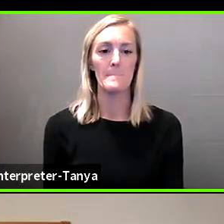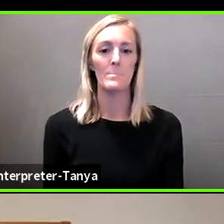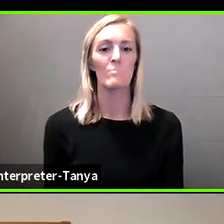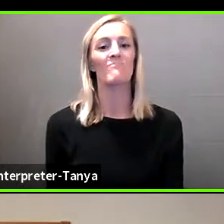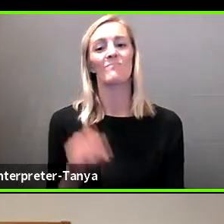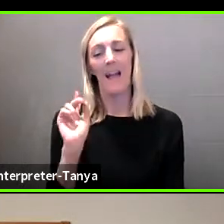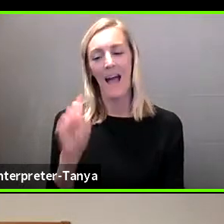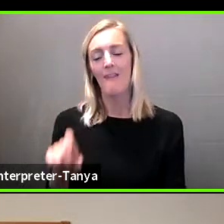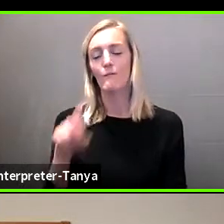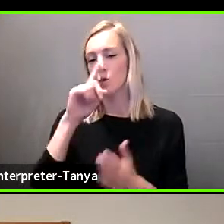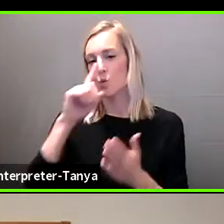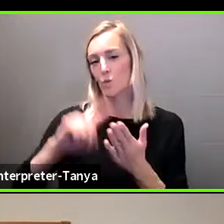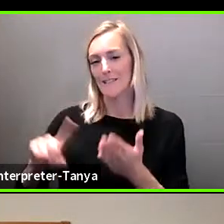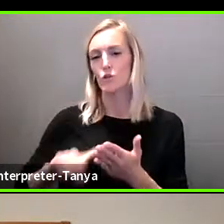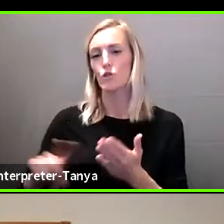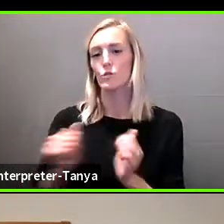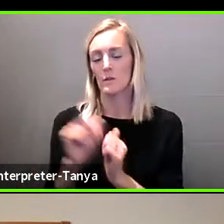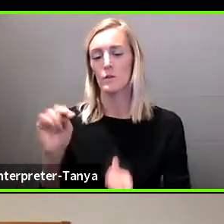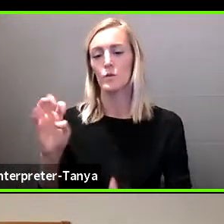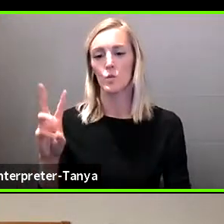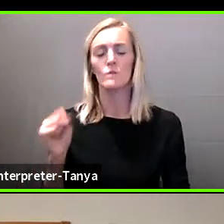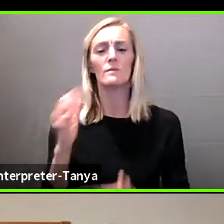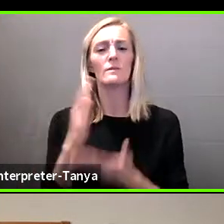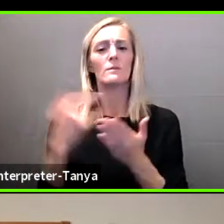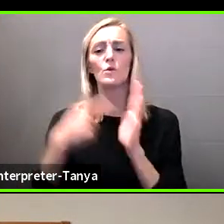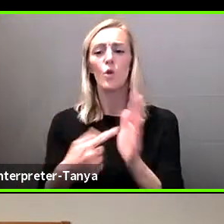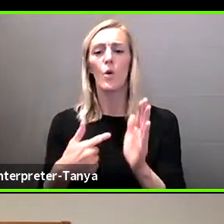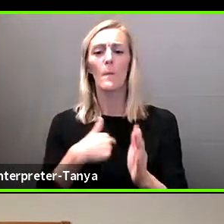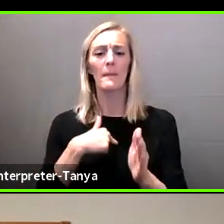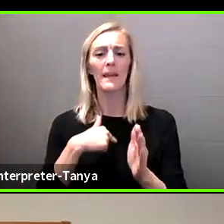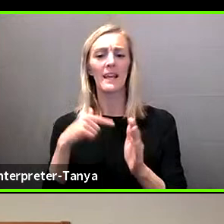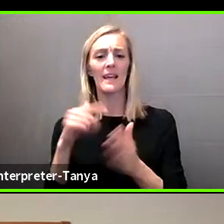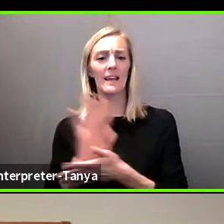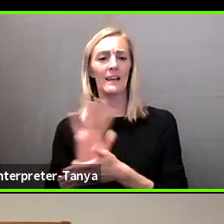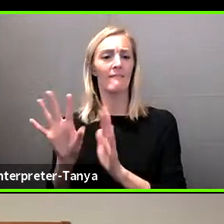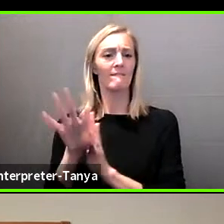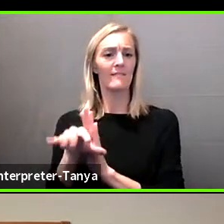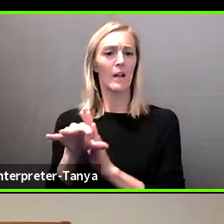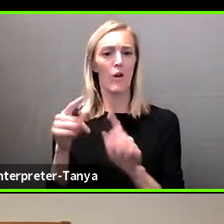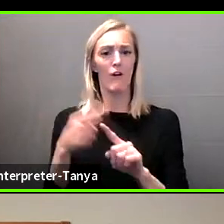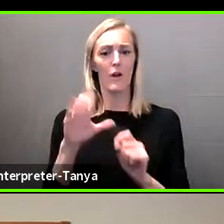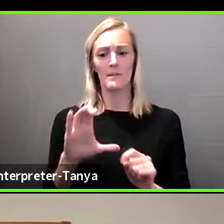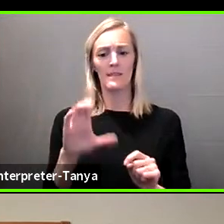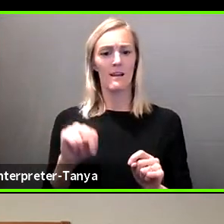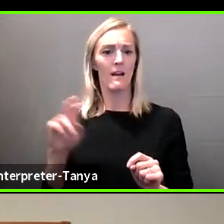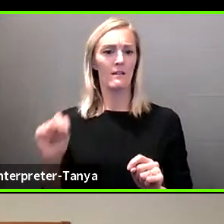research. Somebody showed me a video that supposedly came from CNN that talked